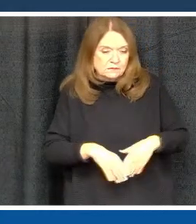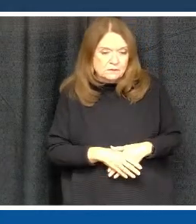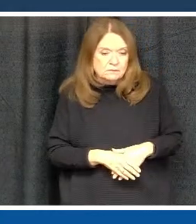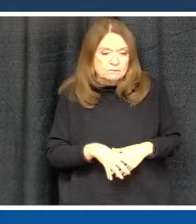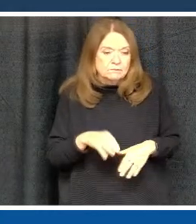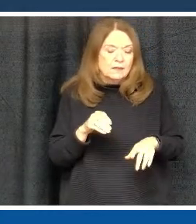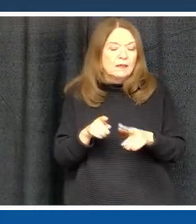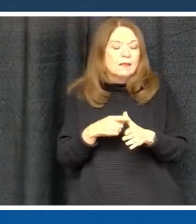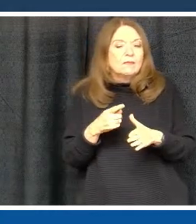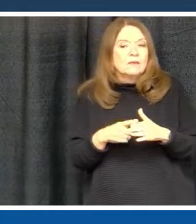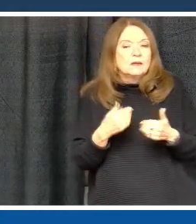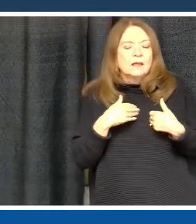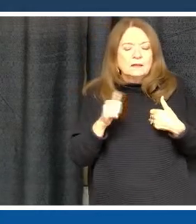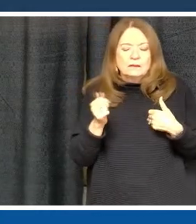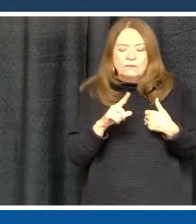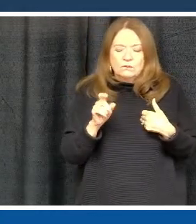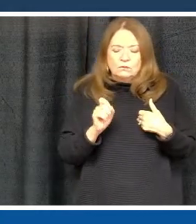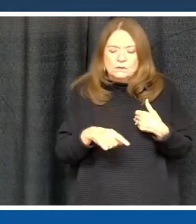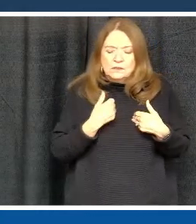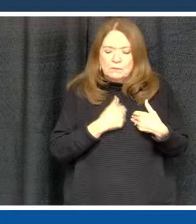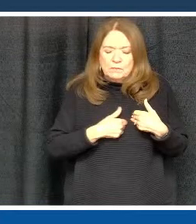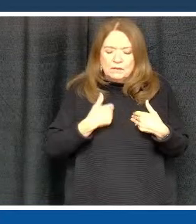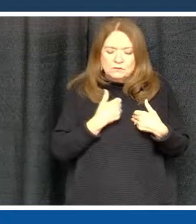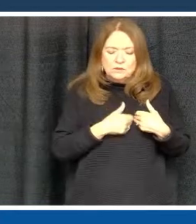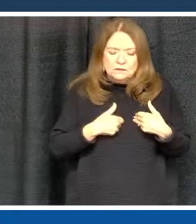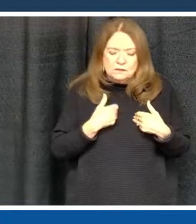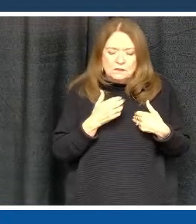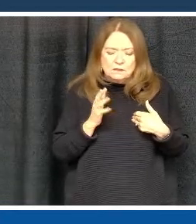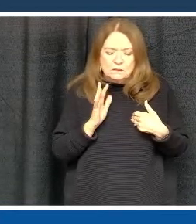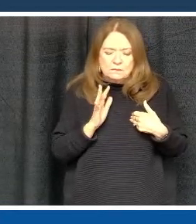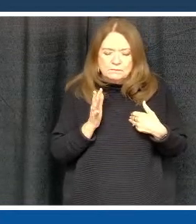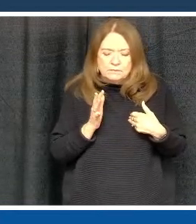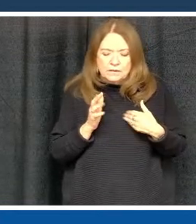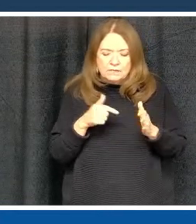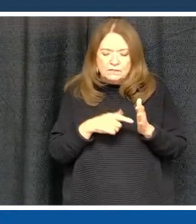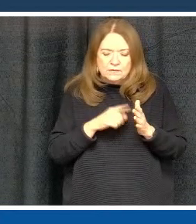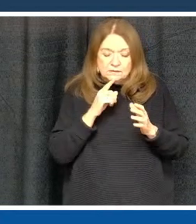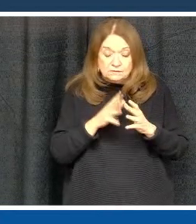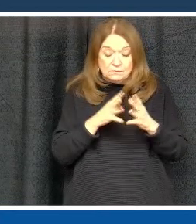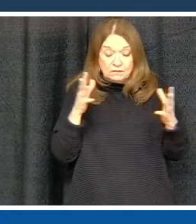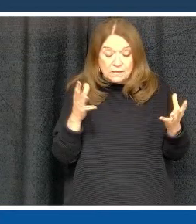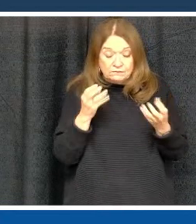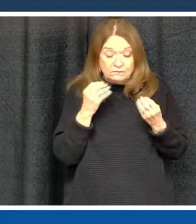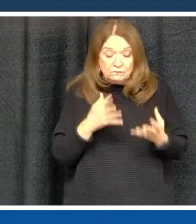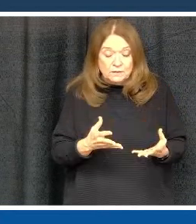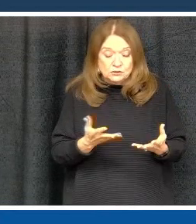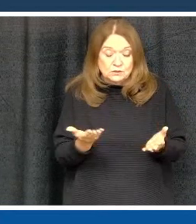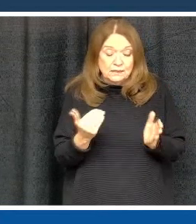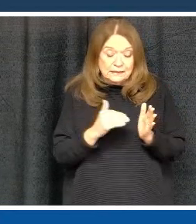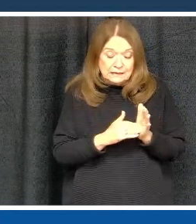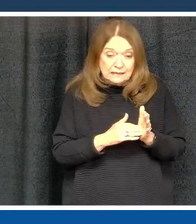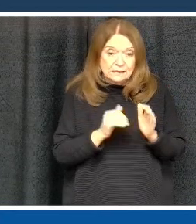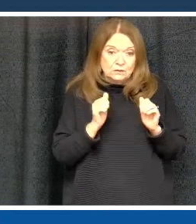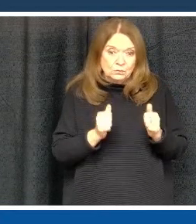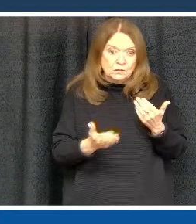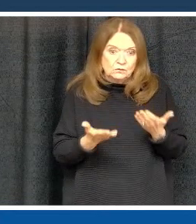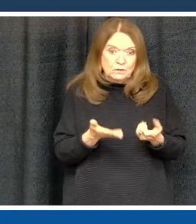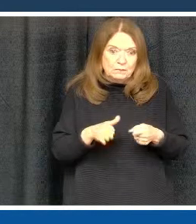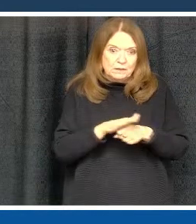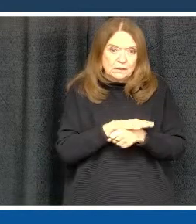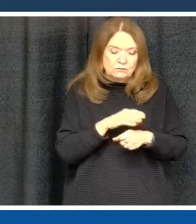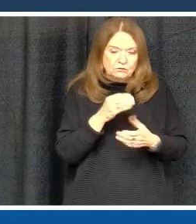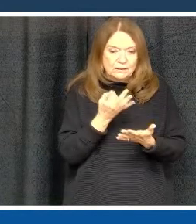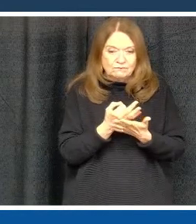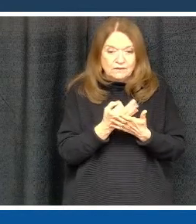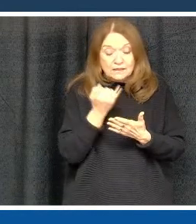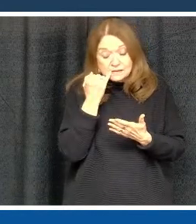And then I had another question in there, I apologize. This is a lot of information, again, that we could have probably covered in finance had it